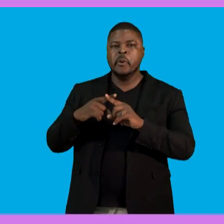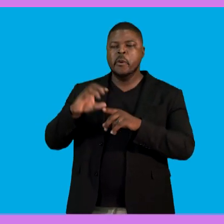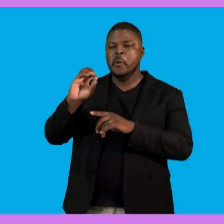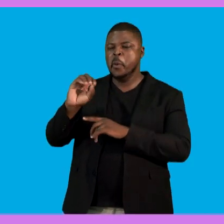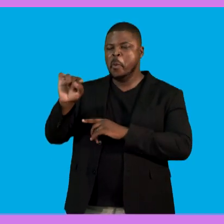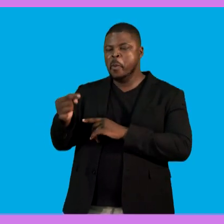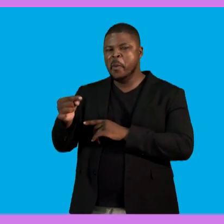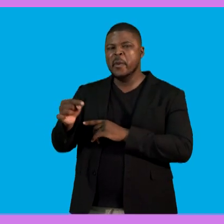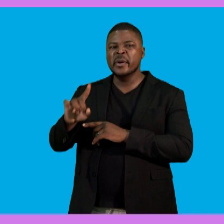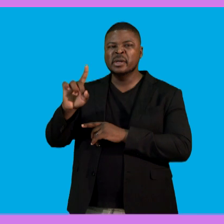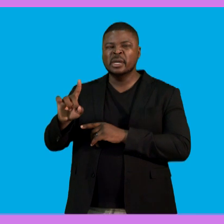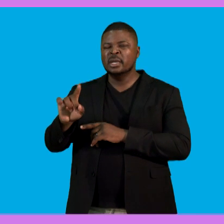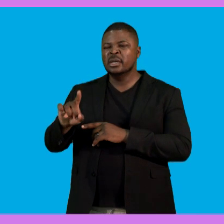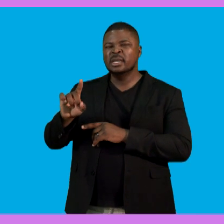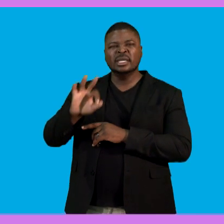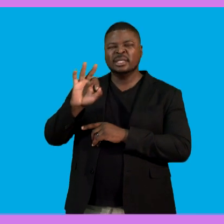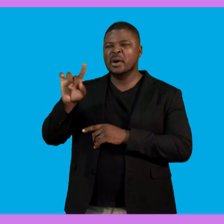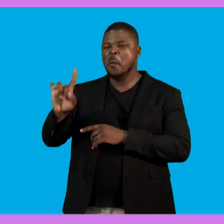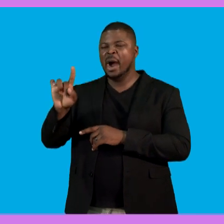our rate, which is